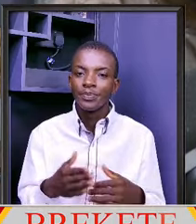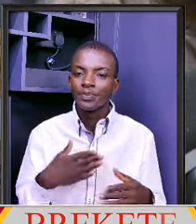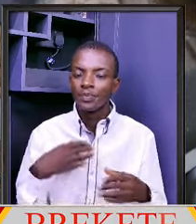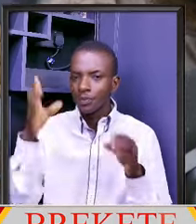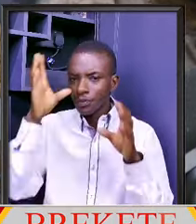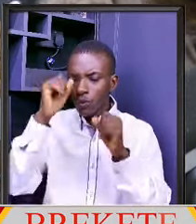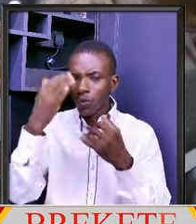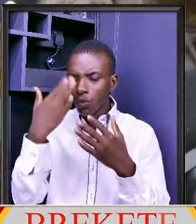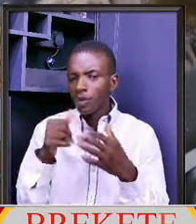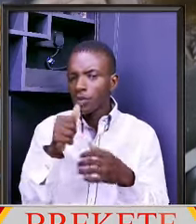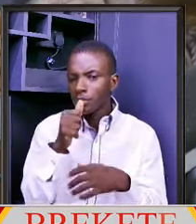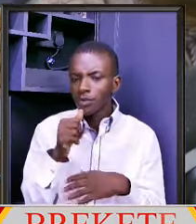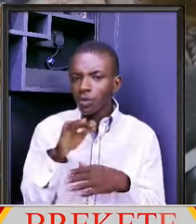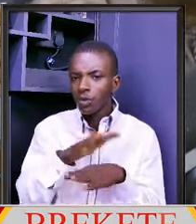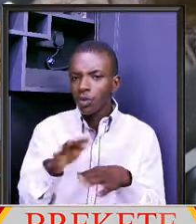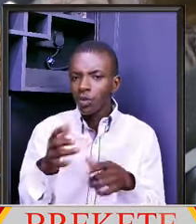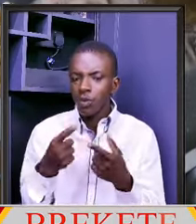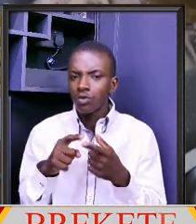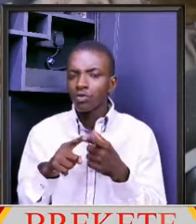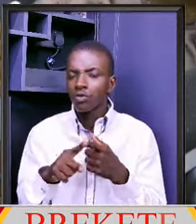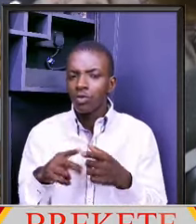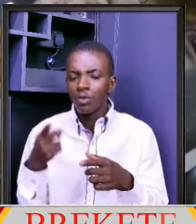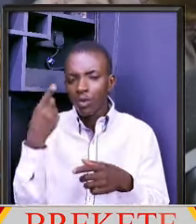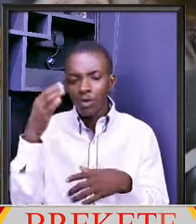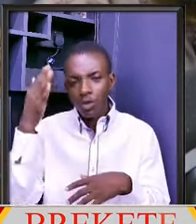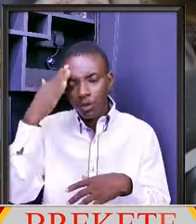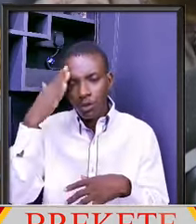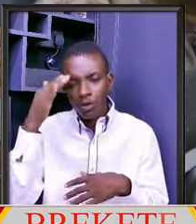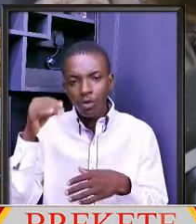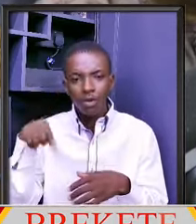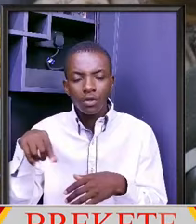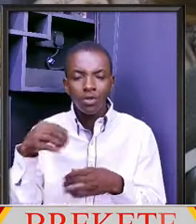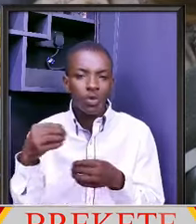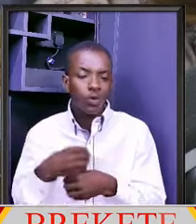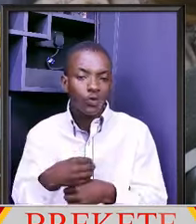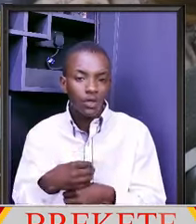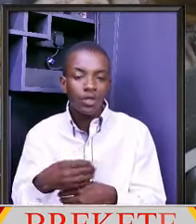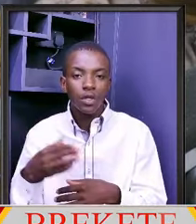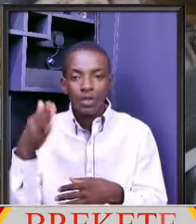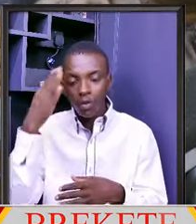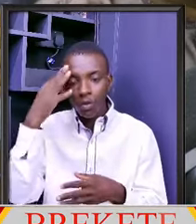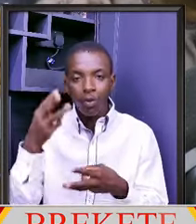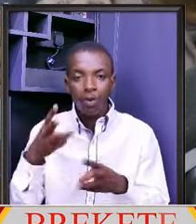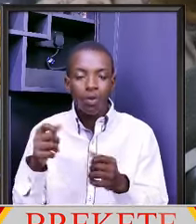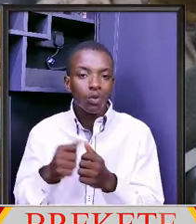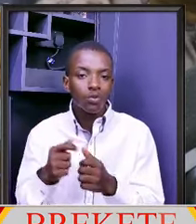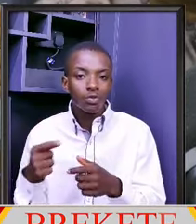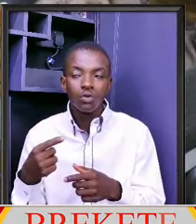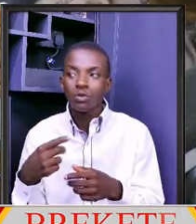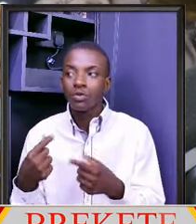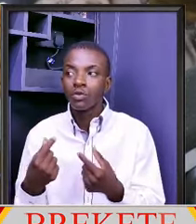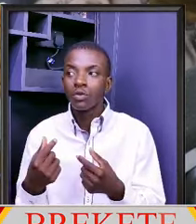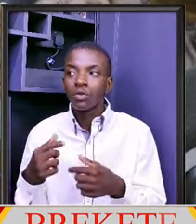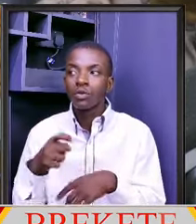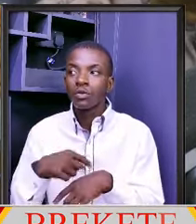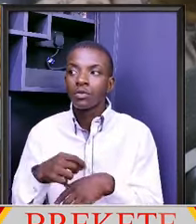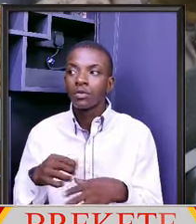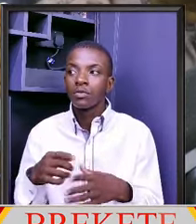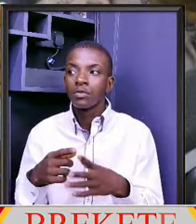I kept quiet, I don't want to. Because I know this office. Yes. And I know my way with you. Small time now, you